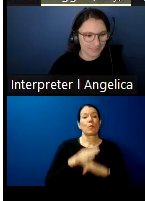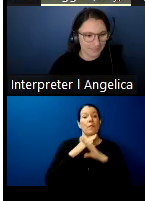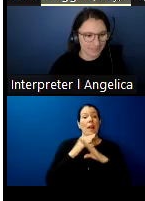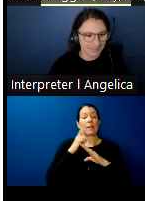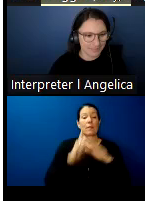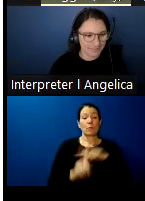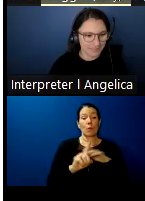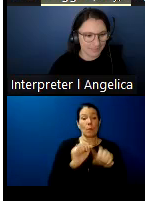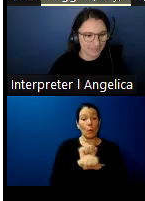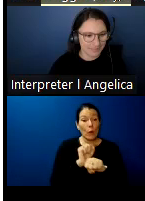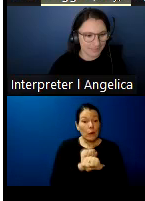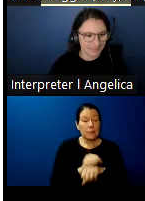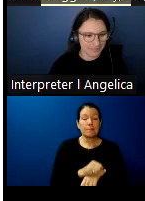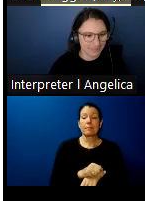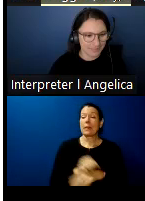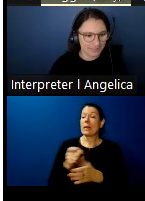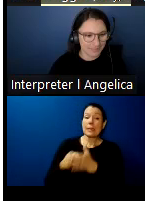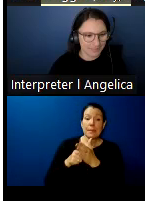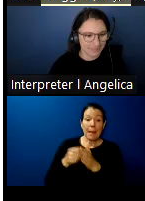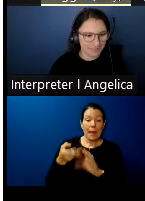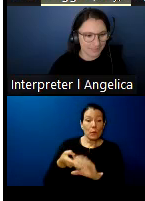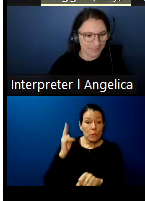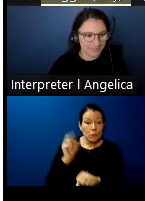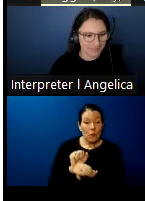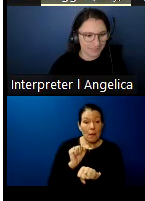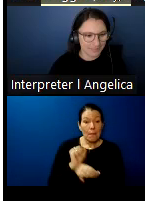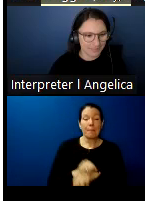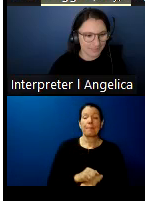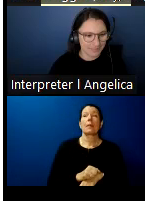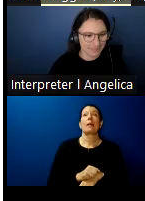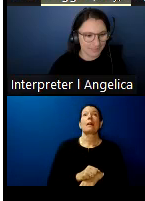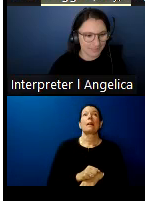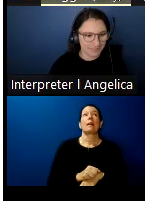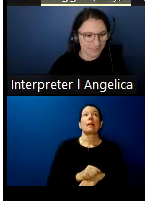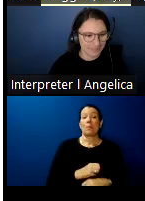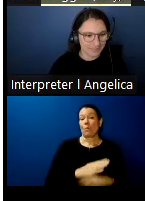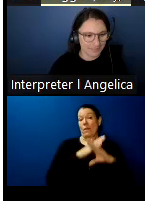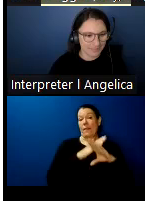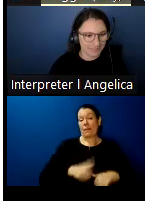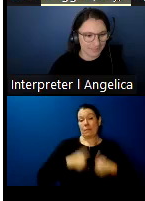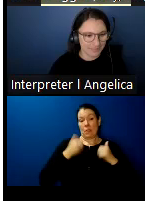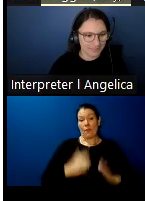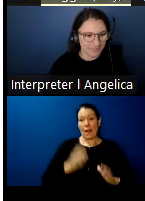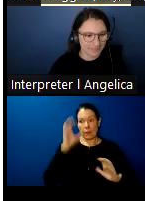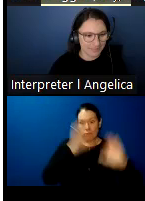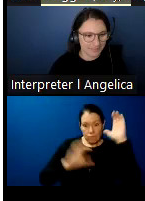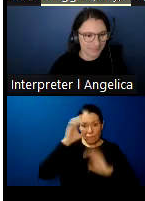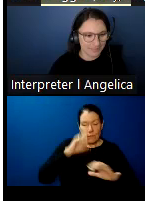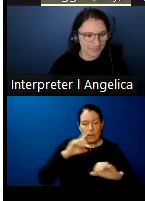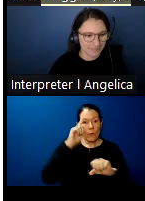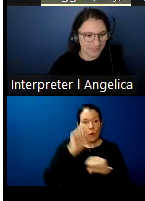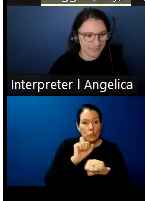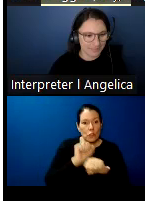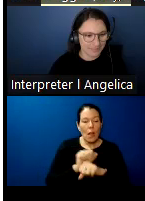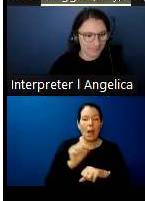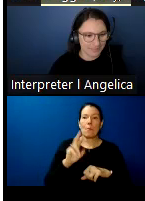job. They might demand that they quit their job. They might prevent the survivor from looking for jobs or attending